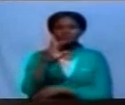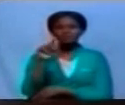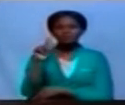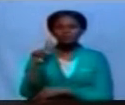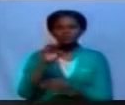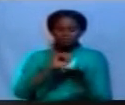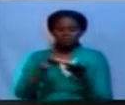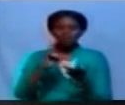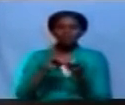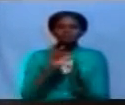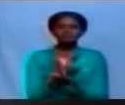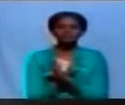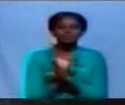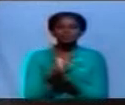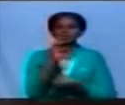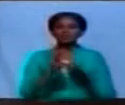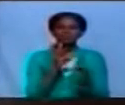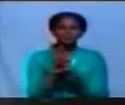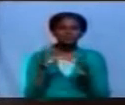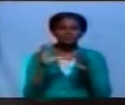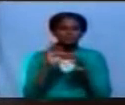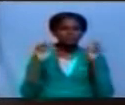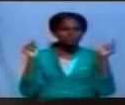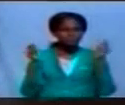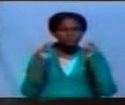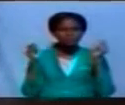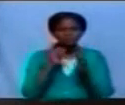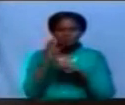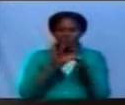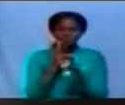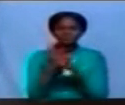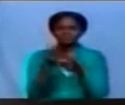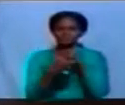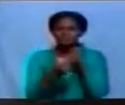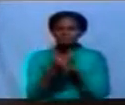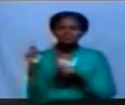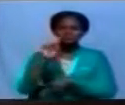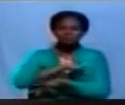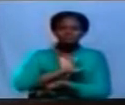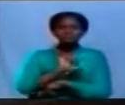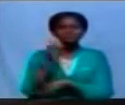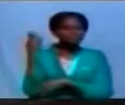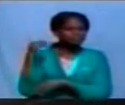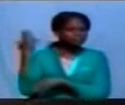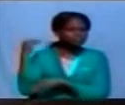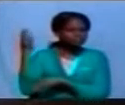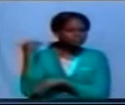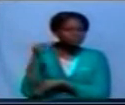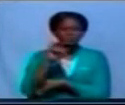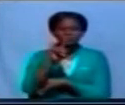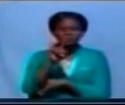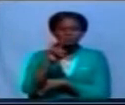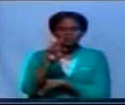2016, Zambia joins the rest of the world in celebrating World Savings Day, whose commemoration dates as far back as